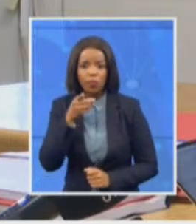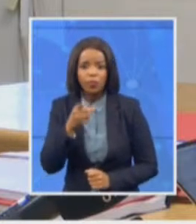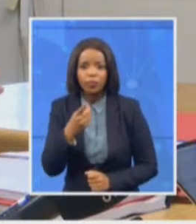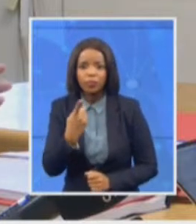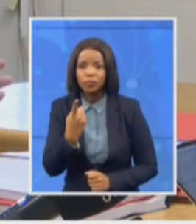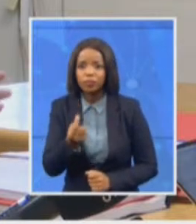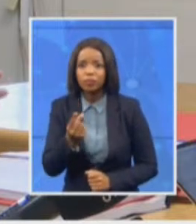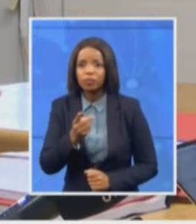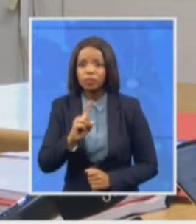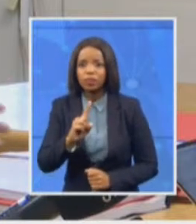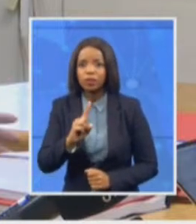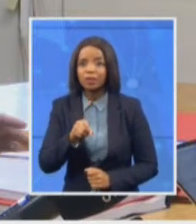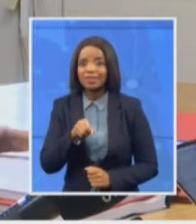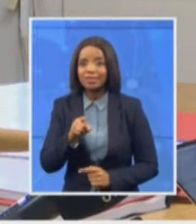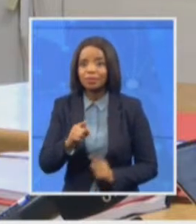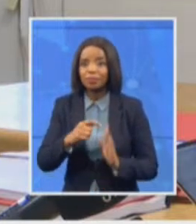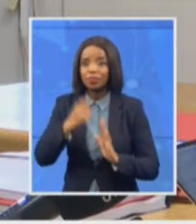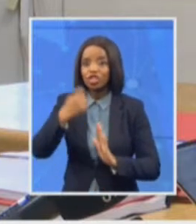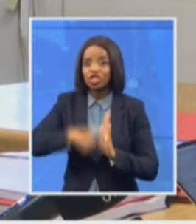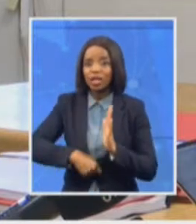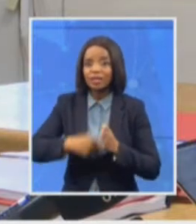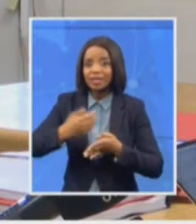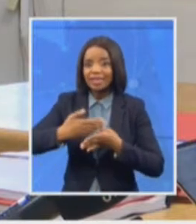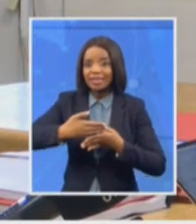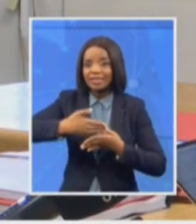you have to exclude because it was no longer there.